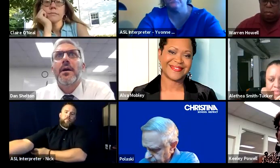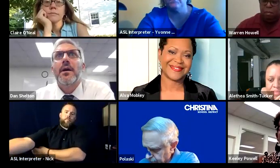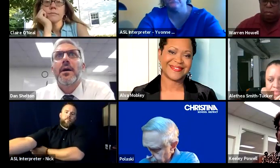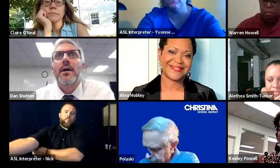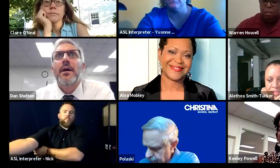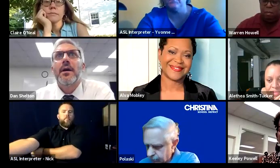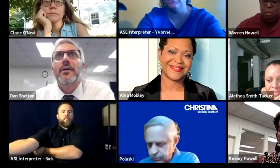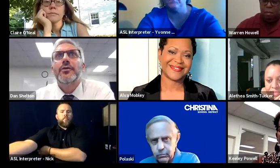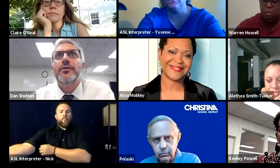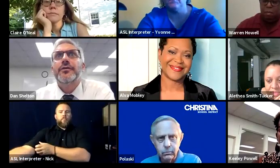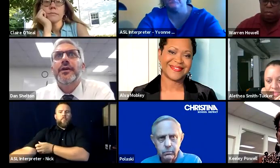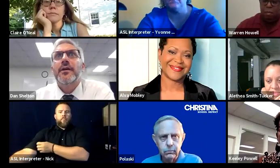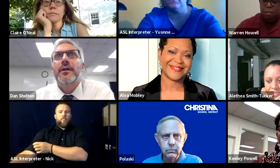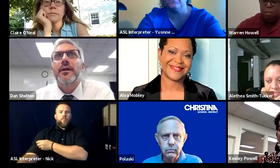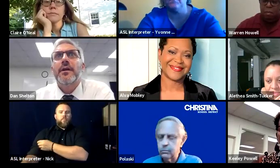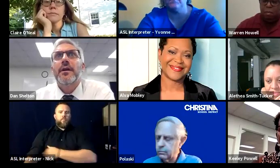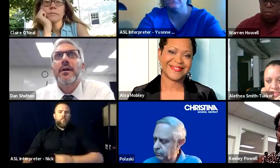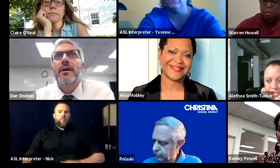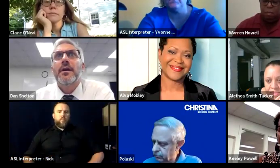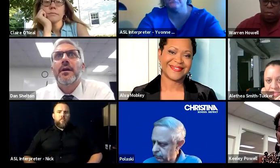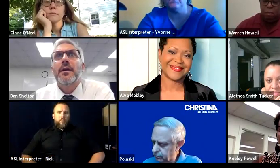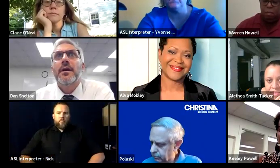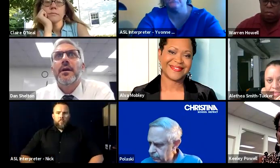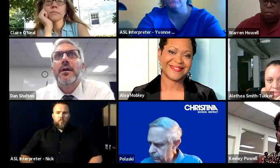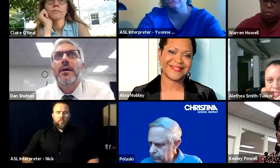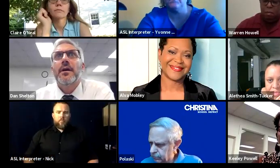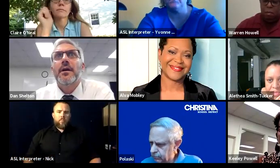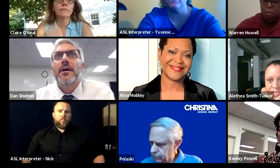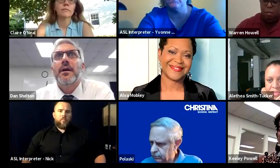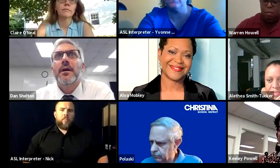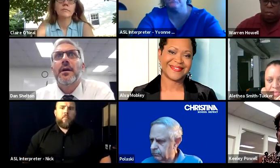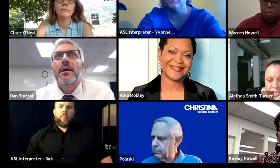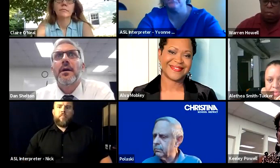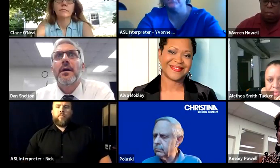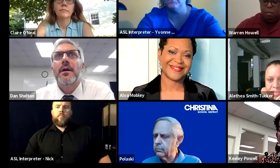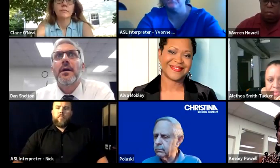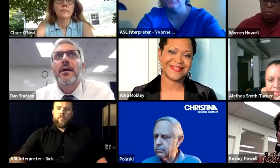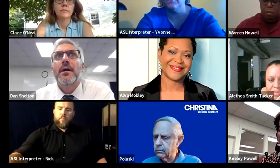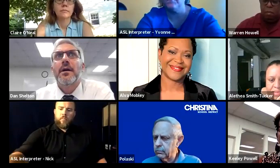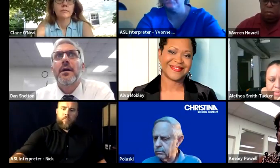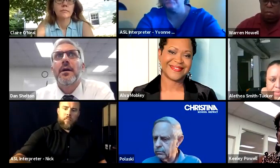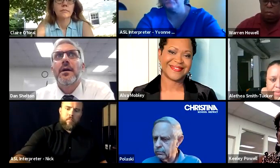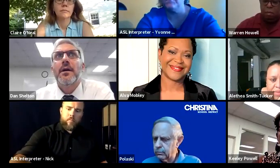Yeah, I came up. Did you see her? I don't. I'm here.